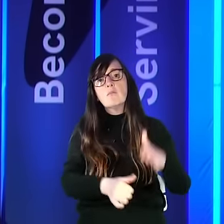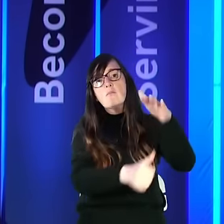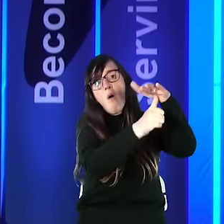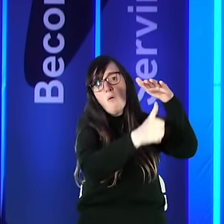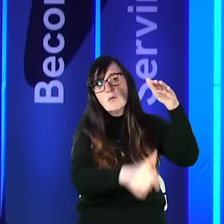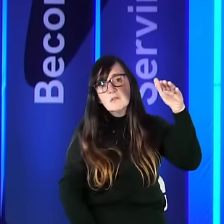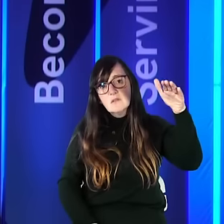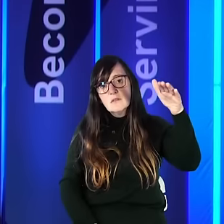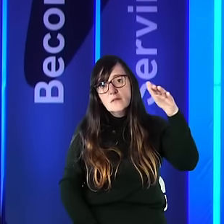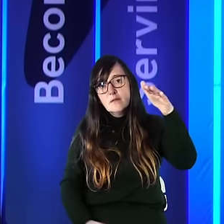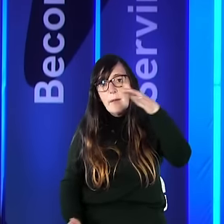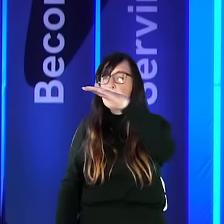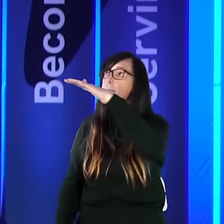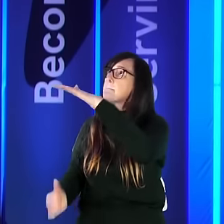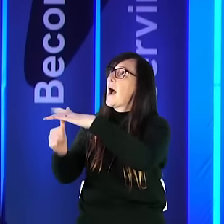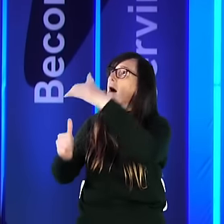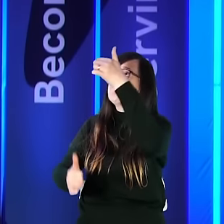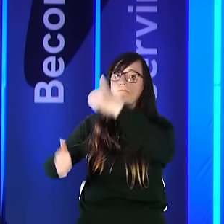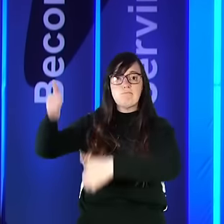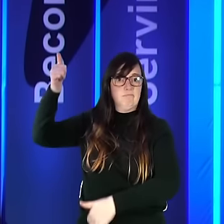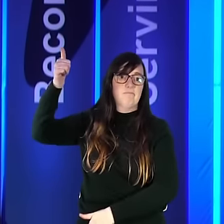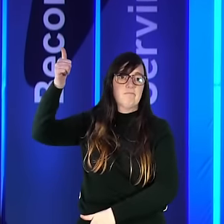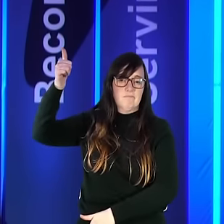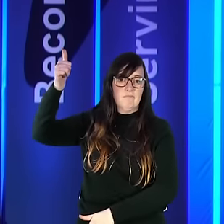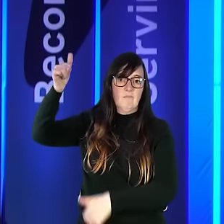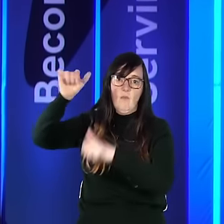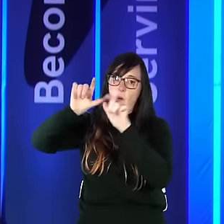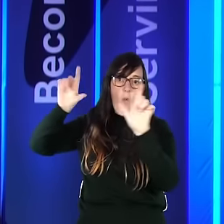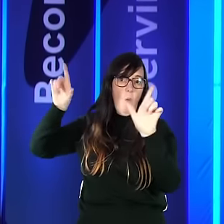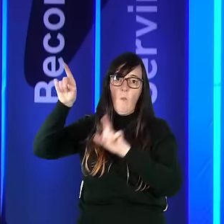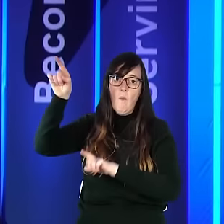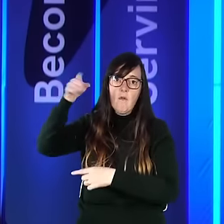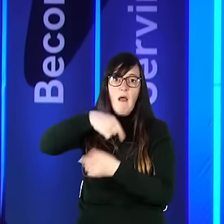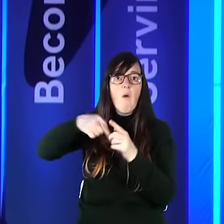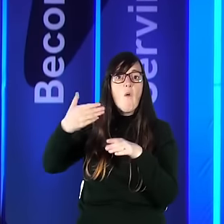Lord. Our work is worship.